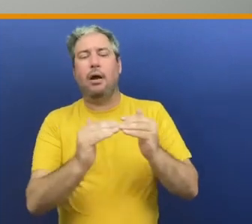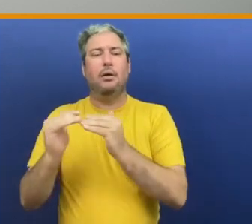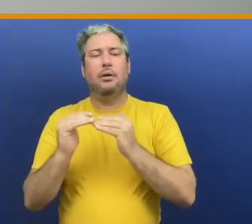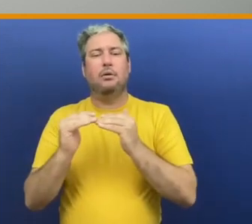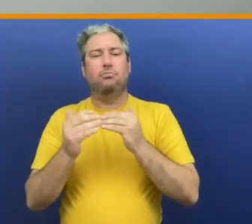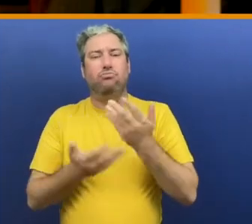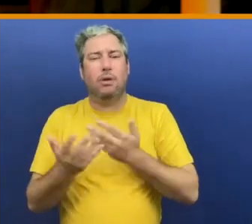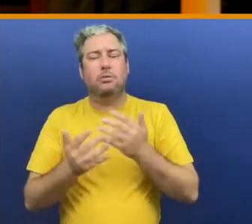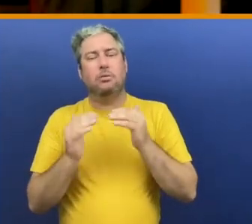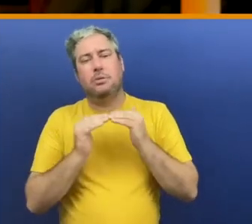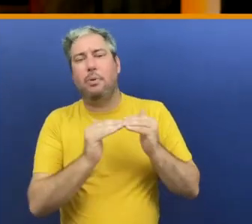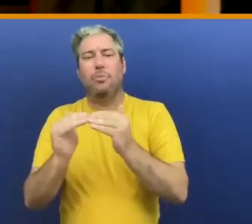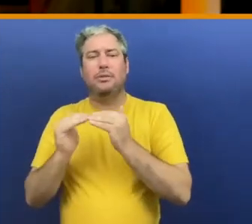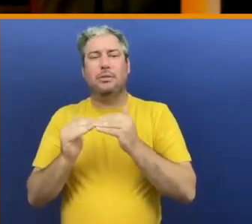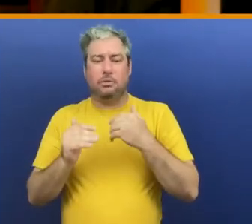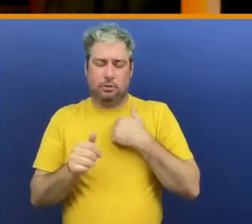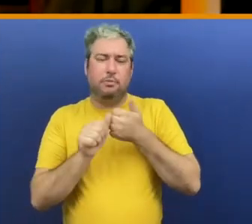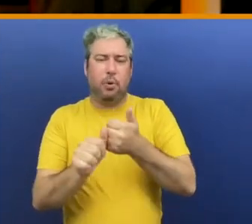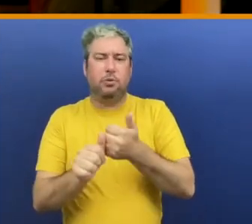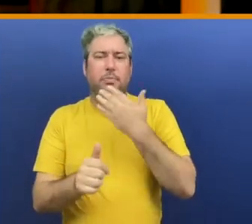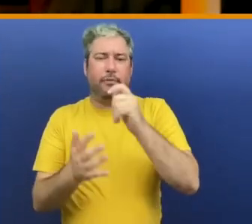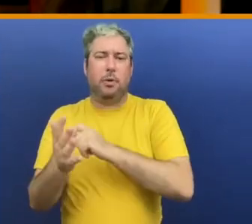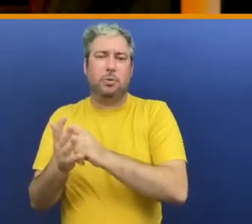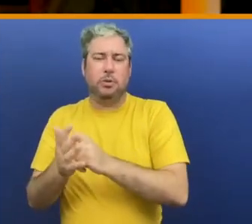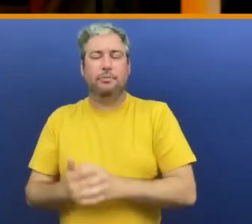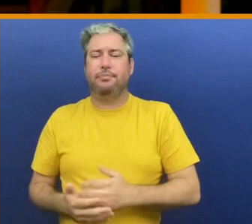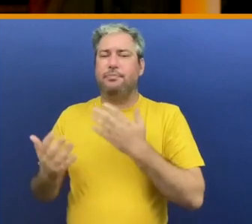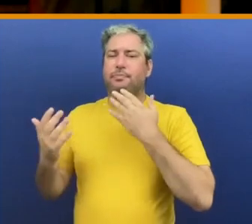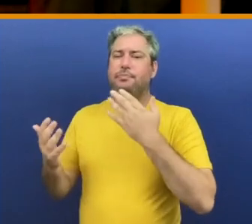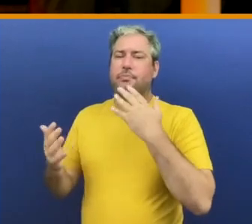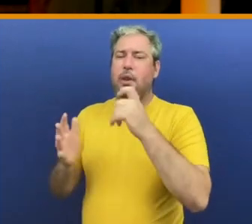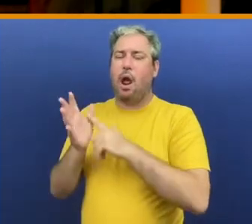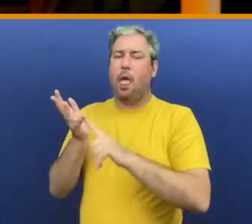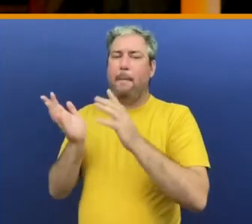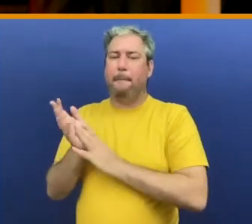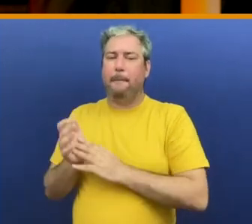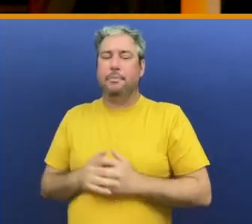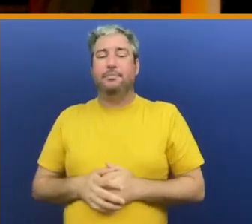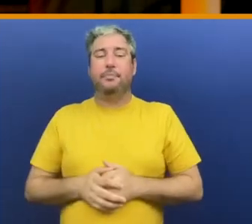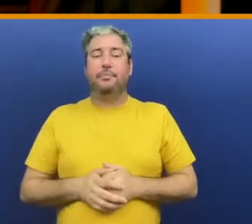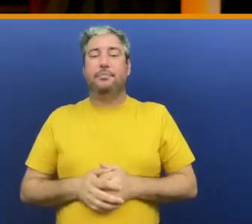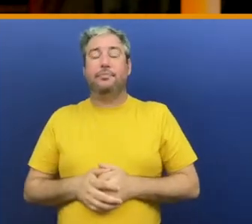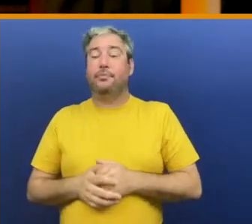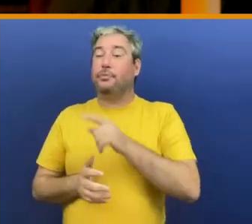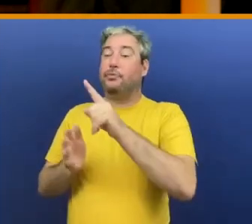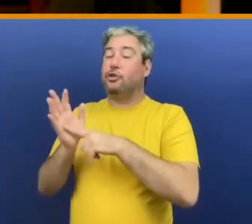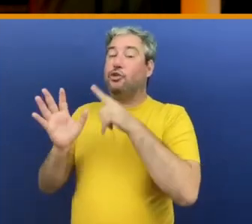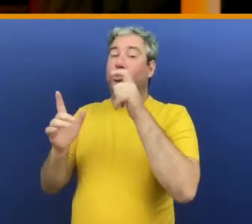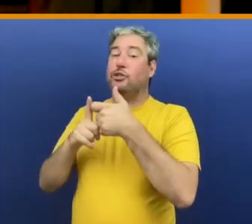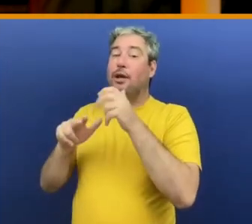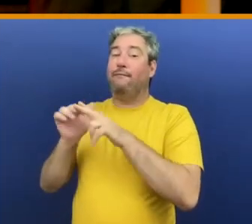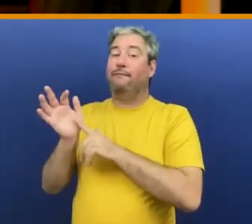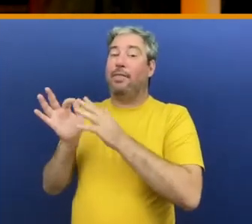Thank you so much, Callum. Can I ask Jack Fleming from Camden Borough to stand by, please? And I now call Paul Reynolds